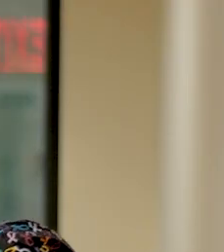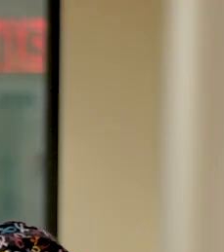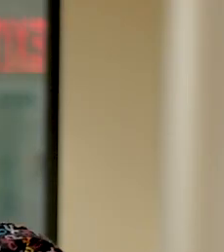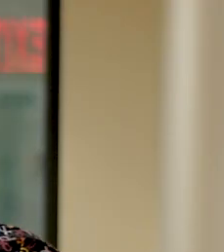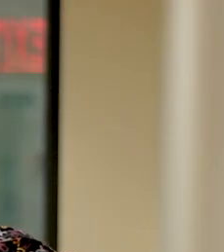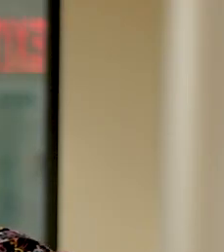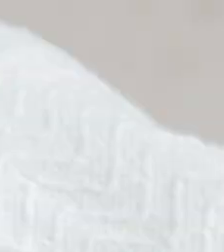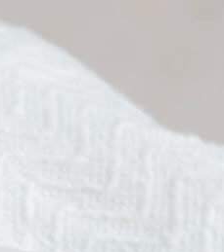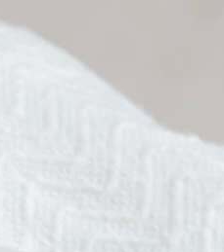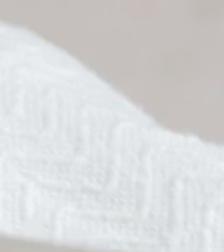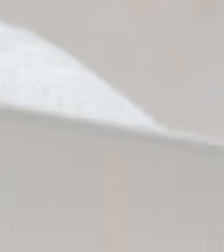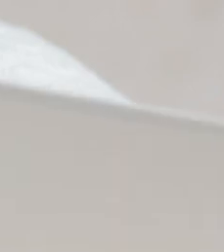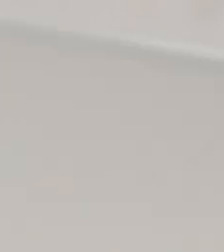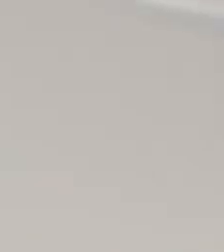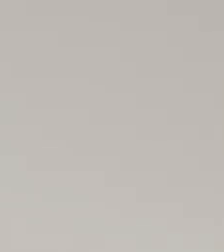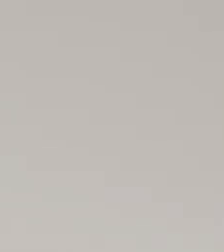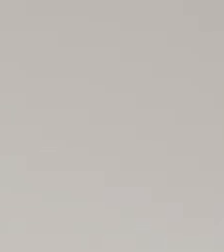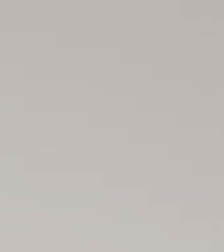power of faith.